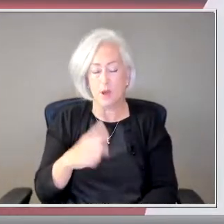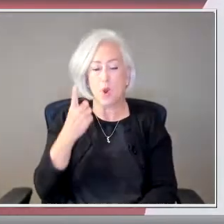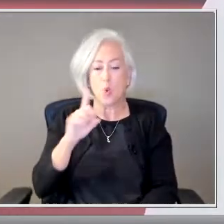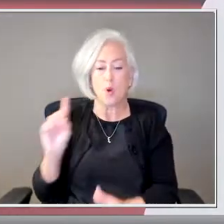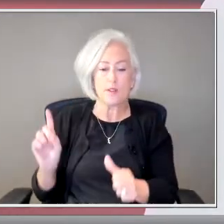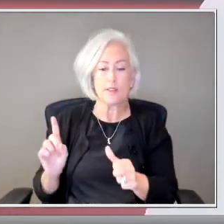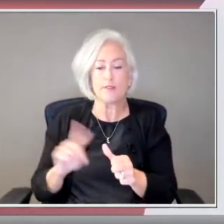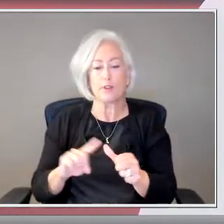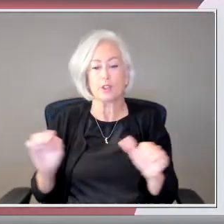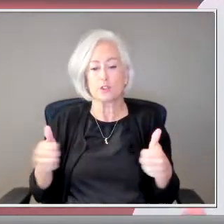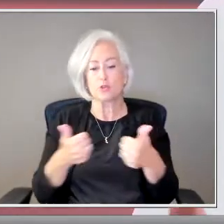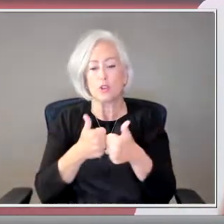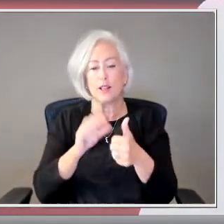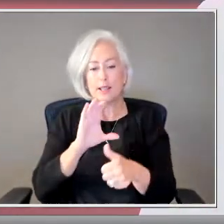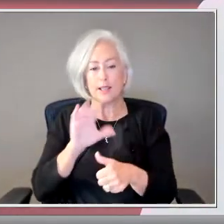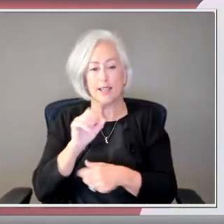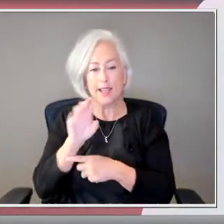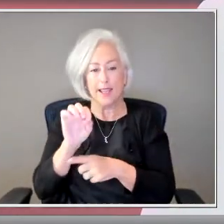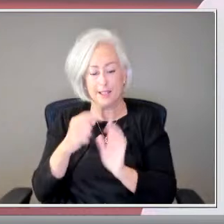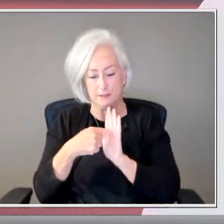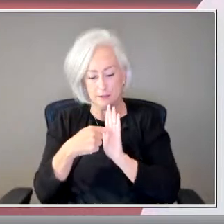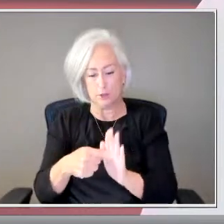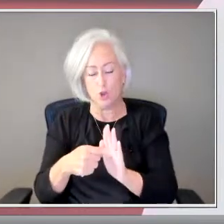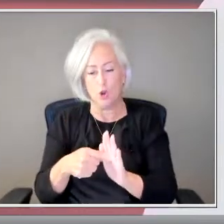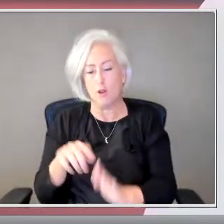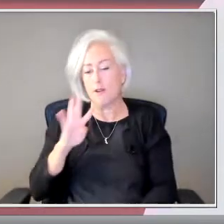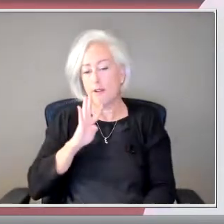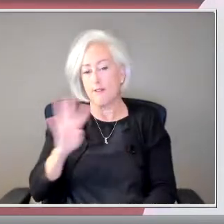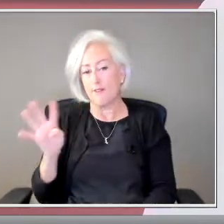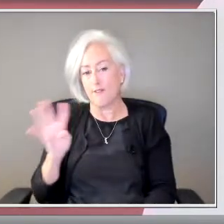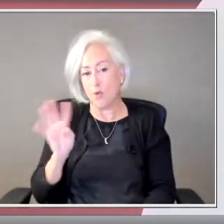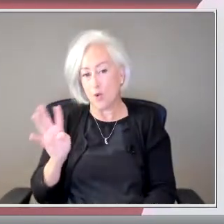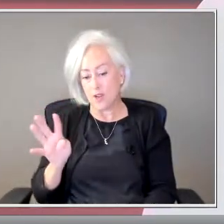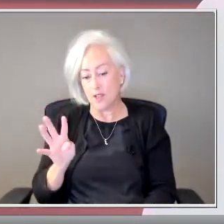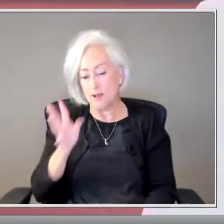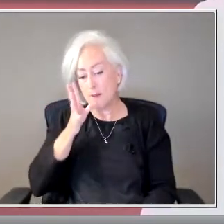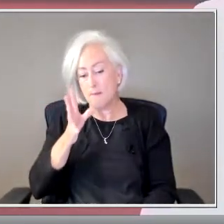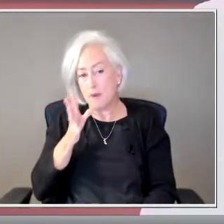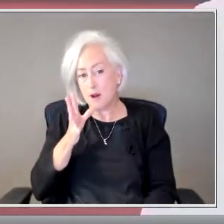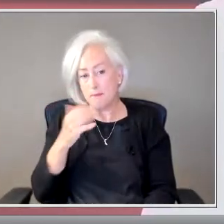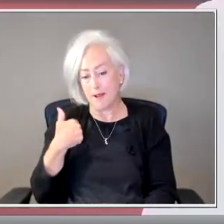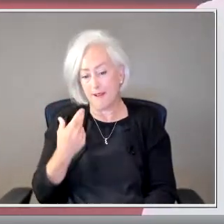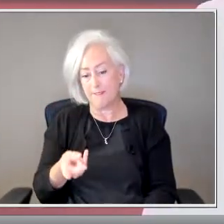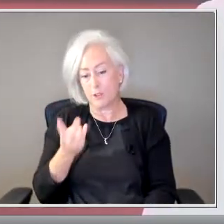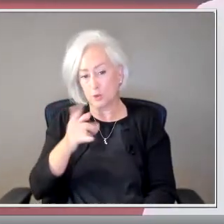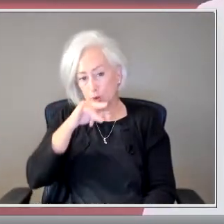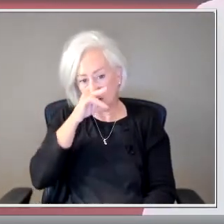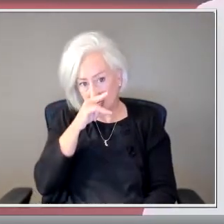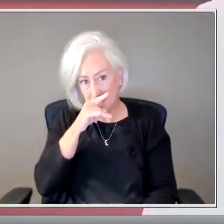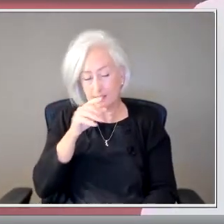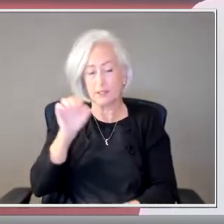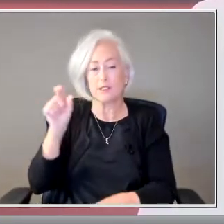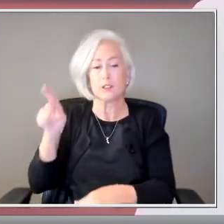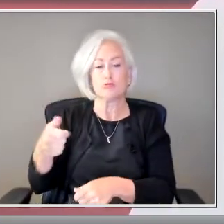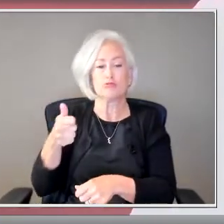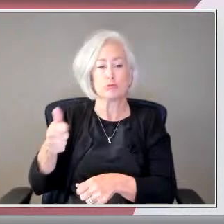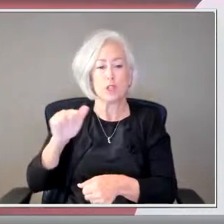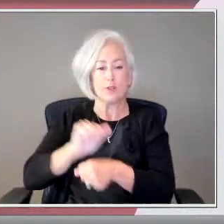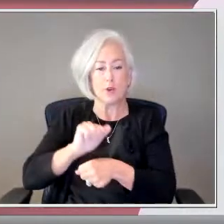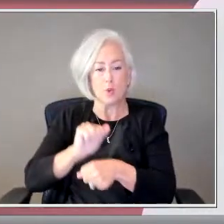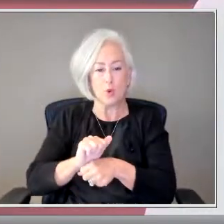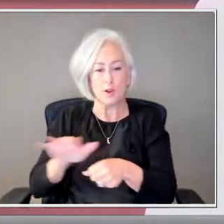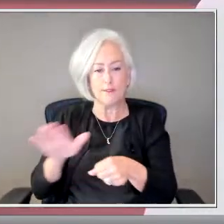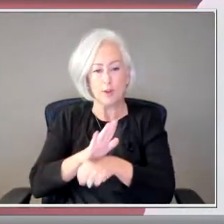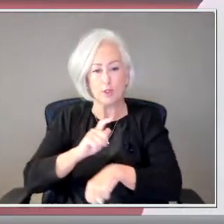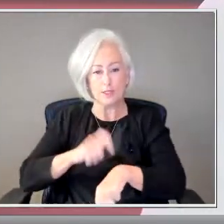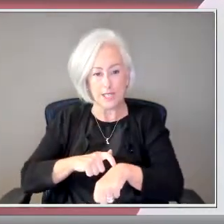a 40-year-old mother of two who was full-time as she was working in finance,